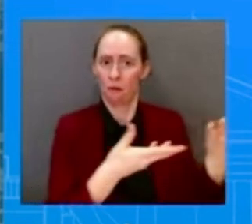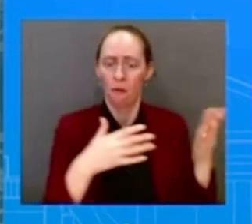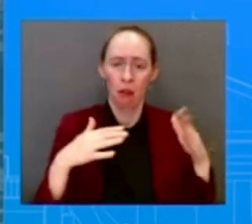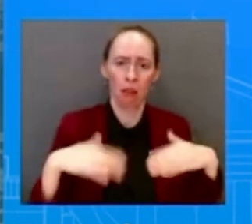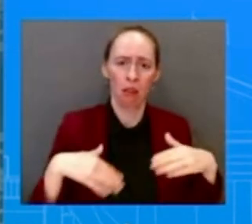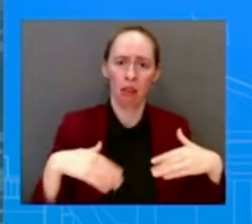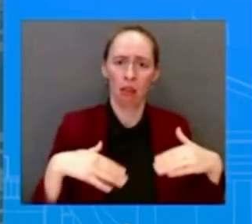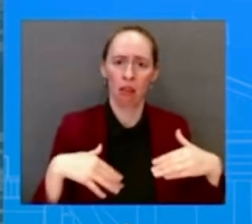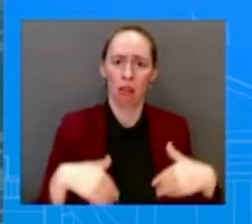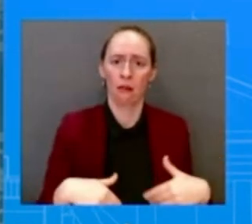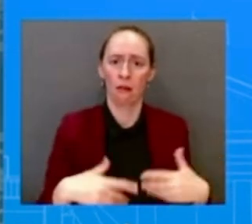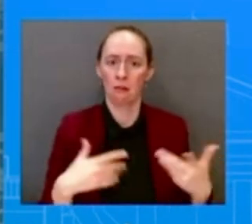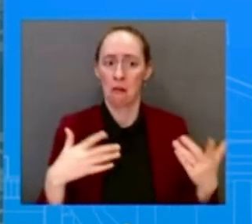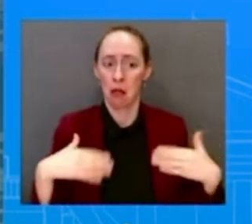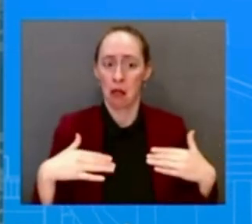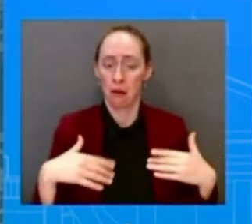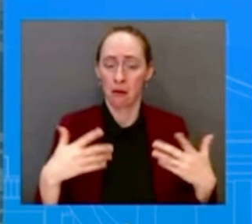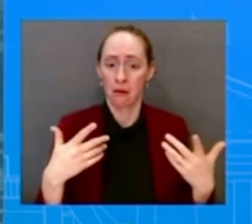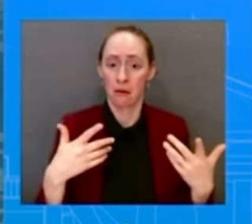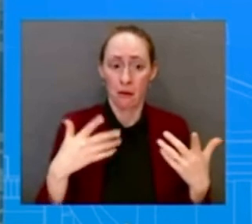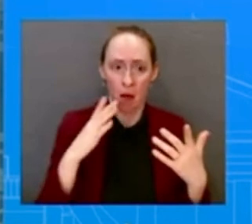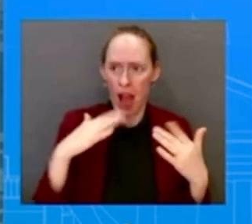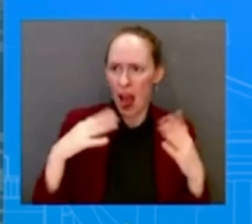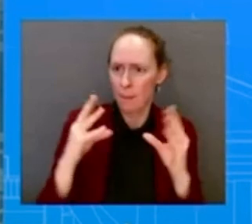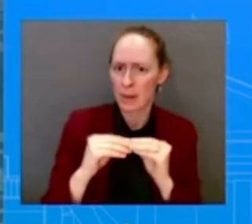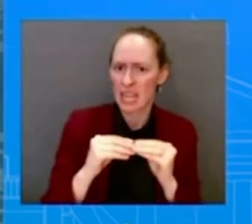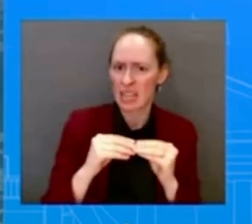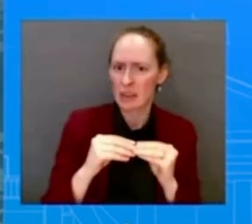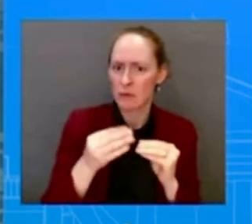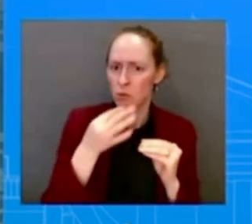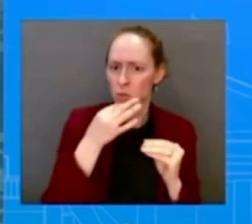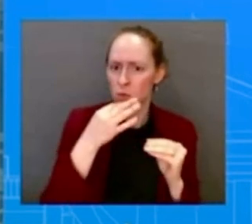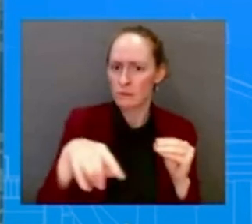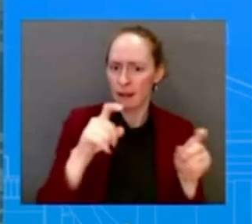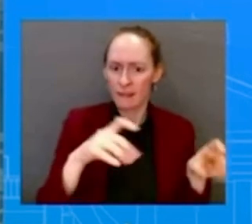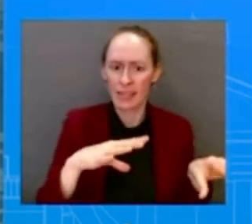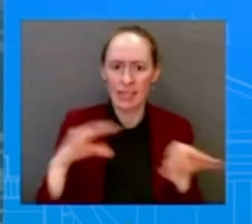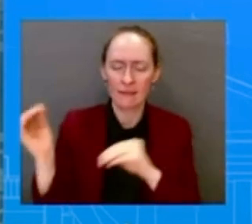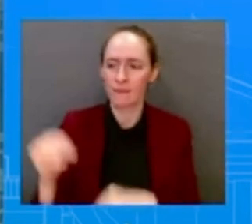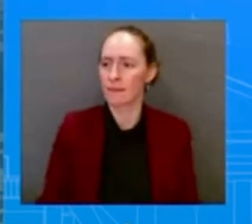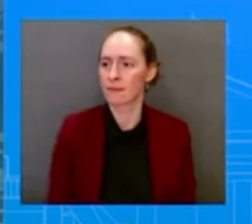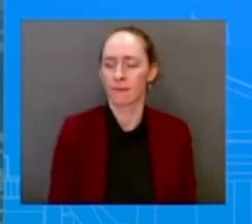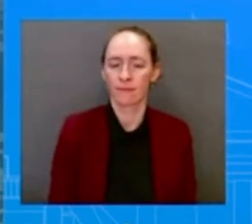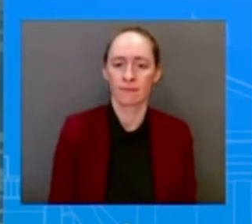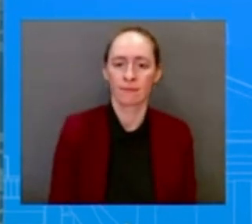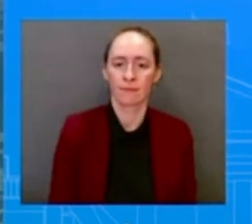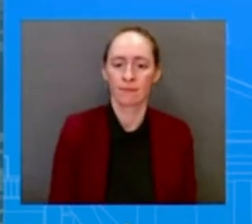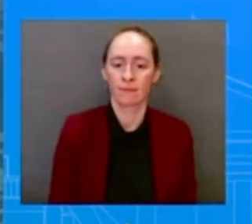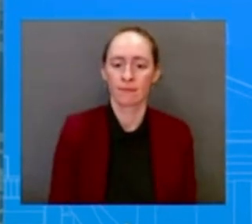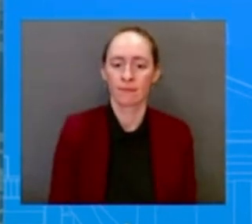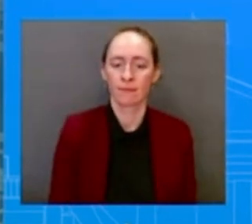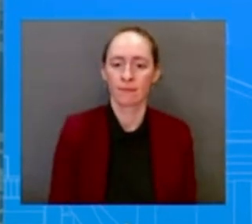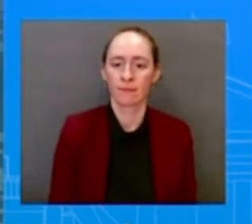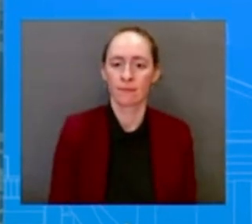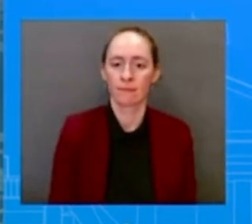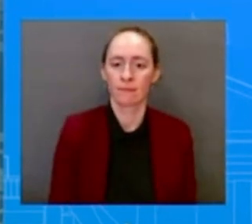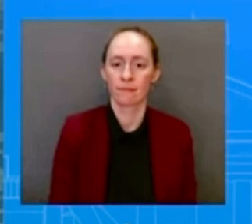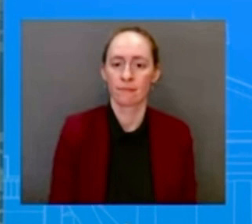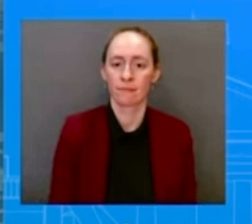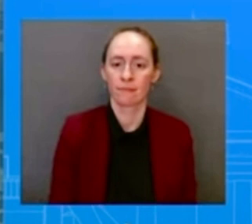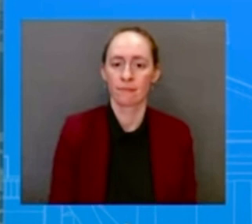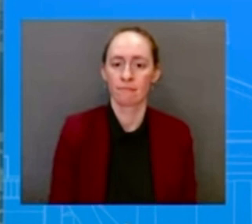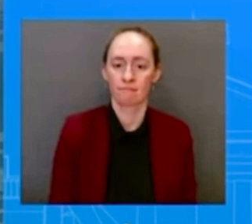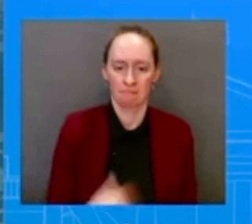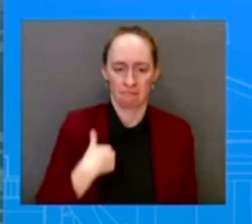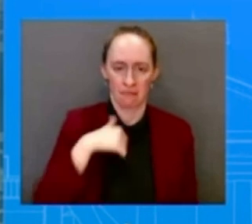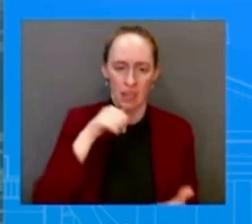You guys all have to leave for the pool spray that's going to happen in the Oval Office, so I'm not going to get ahead. President